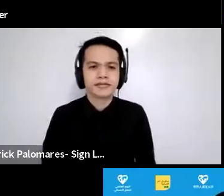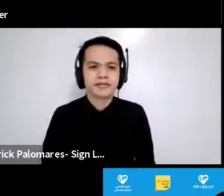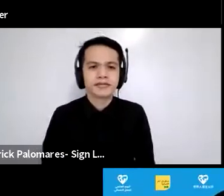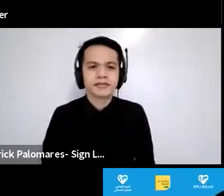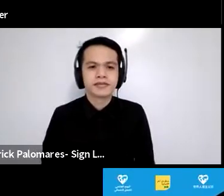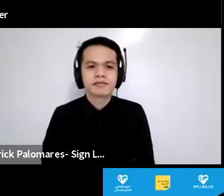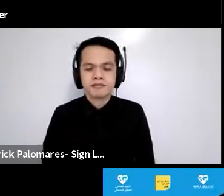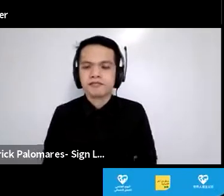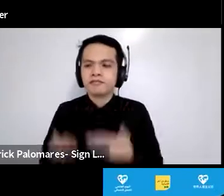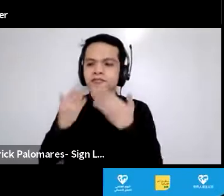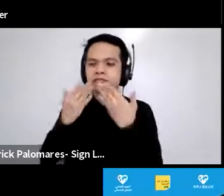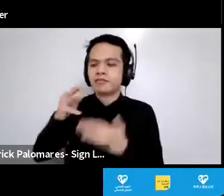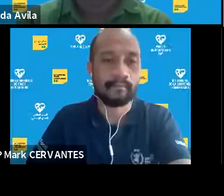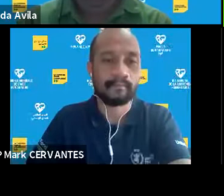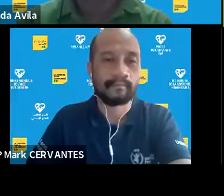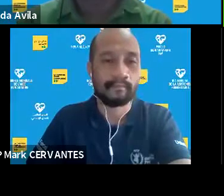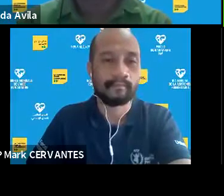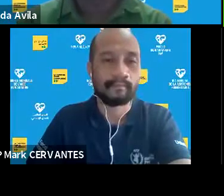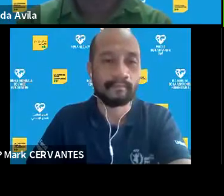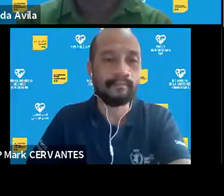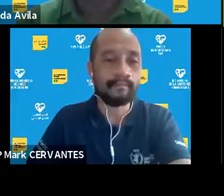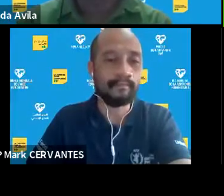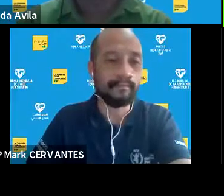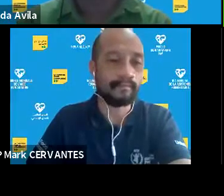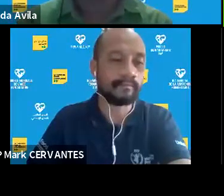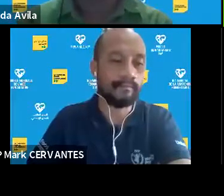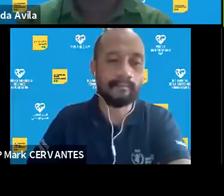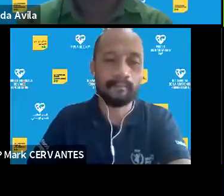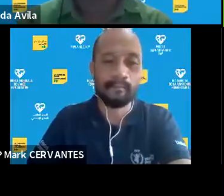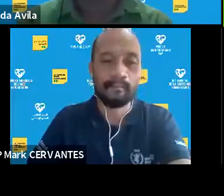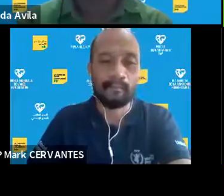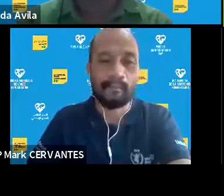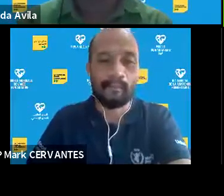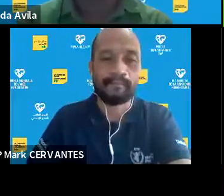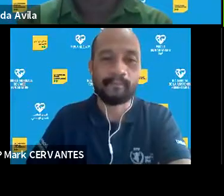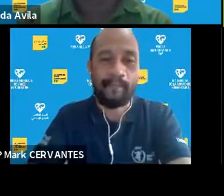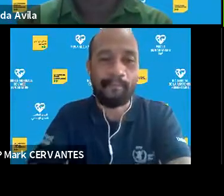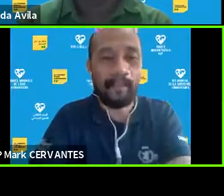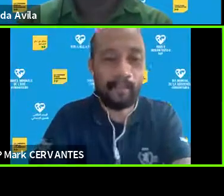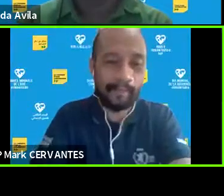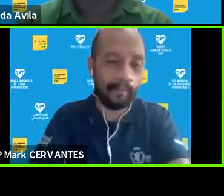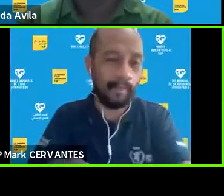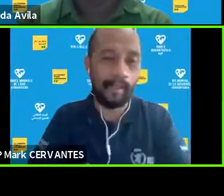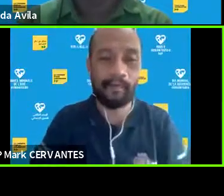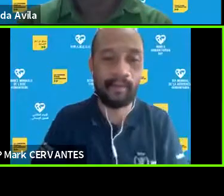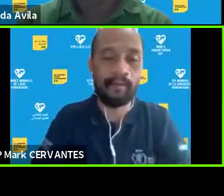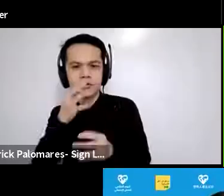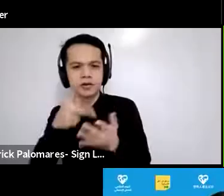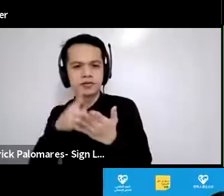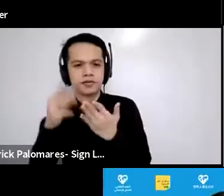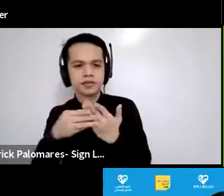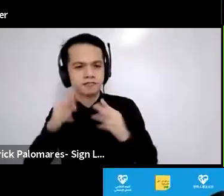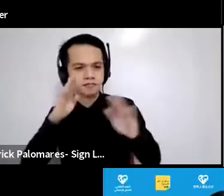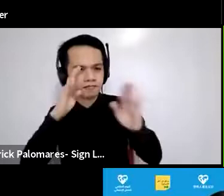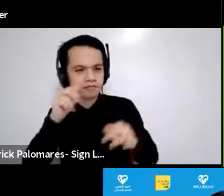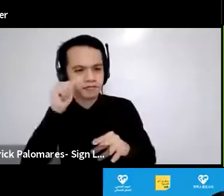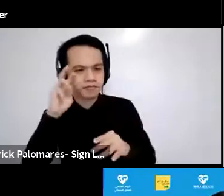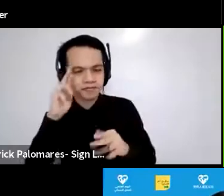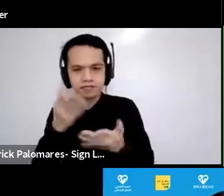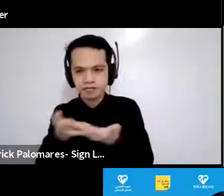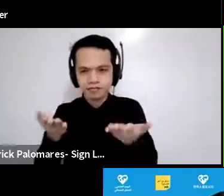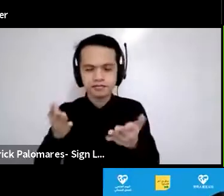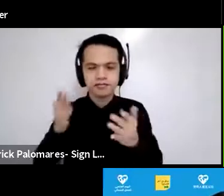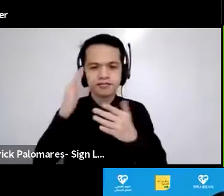Thank you so much, Mitzi. Let's now go to World Food Program. Mark? Yeah. Hello, Atom. Hello, everyone. For World